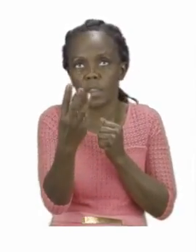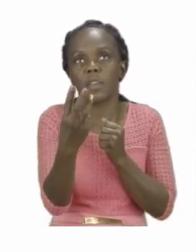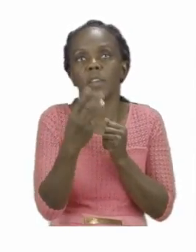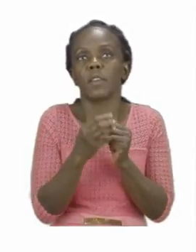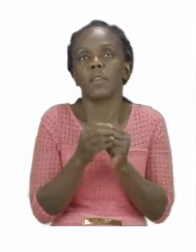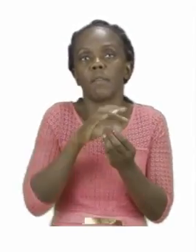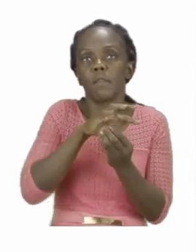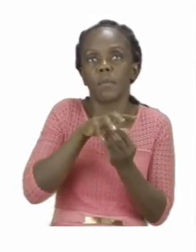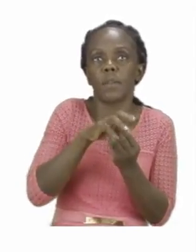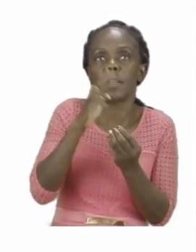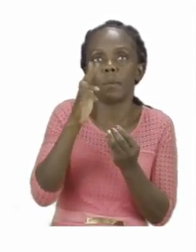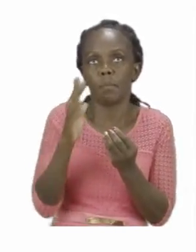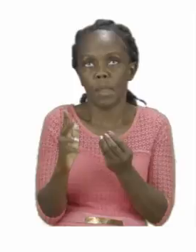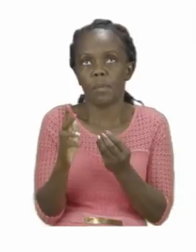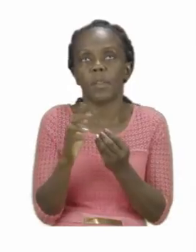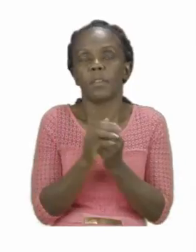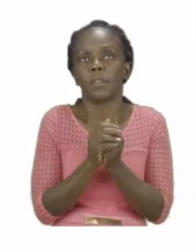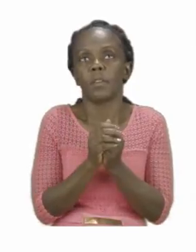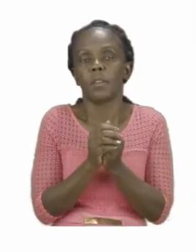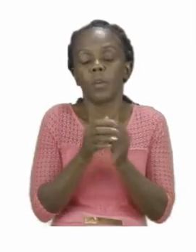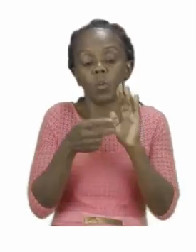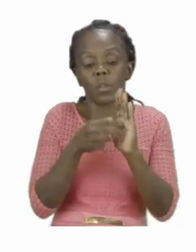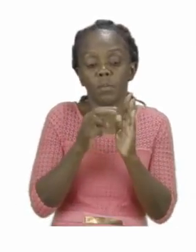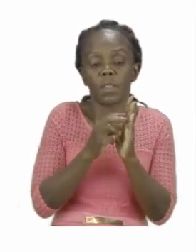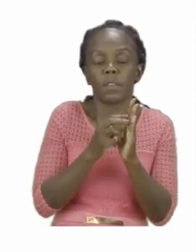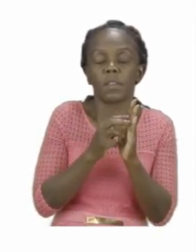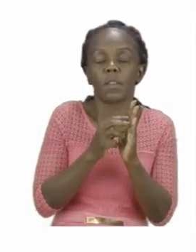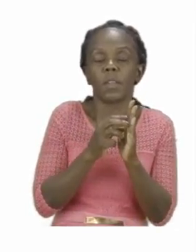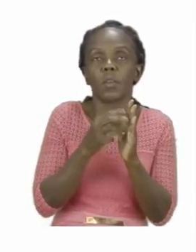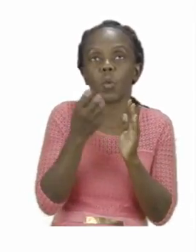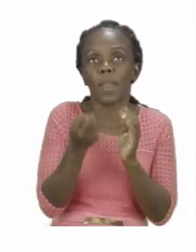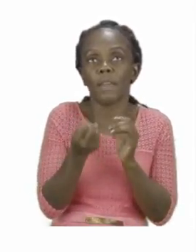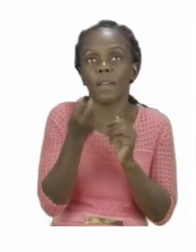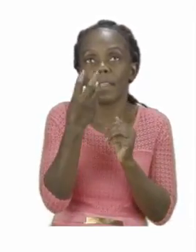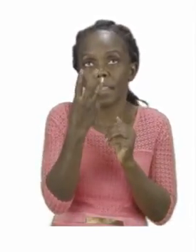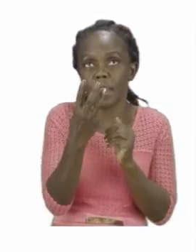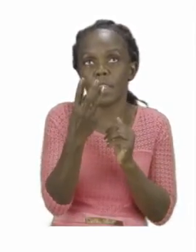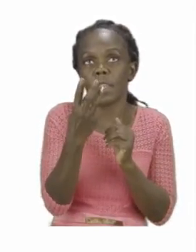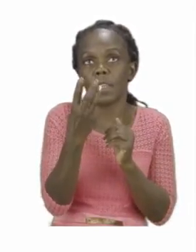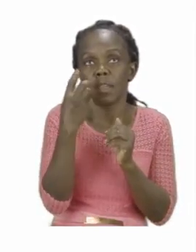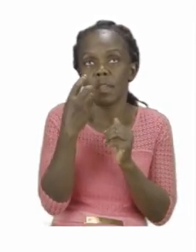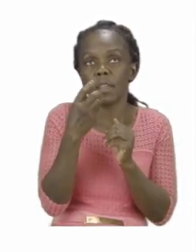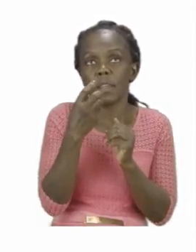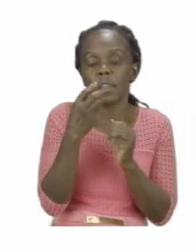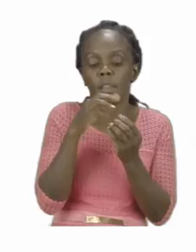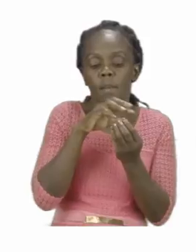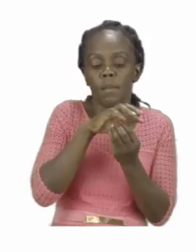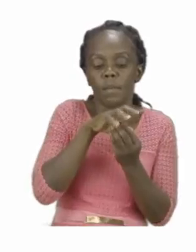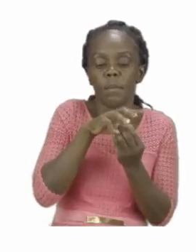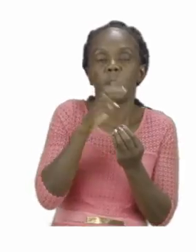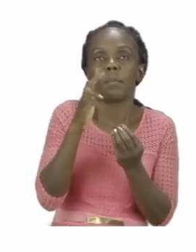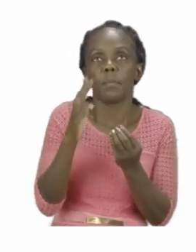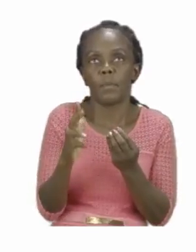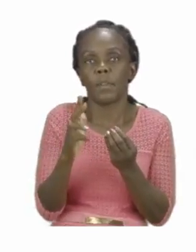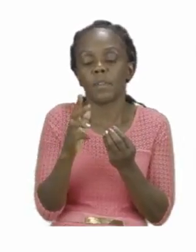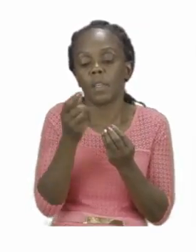3. 3 family members. So let us write the